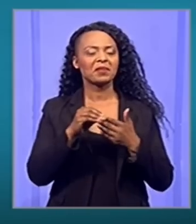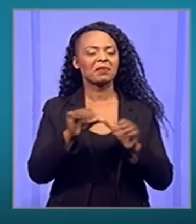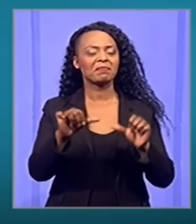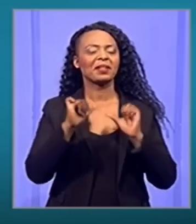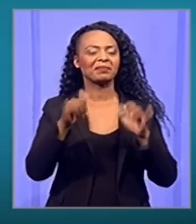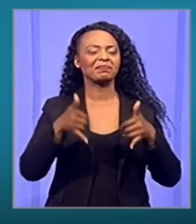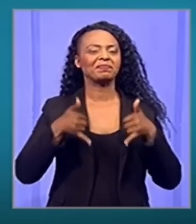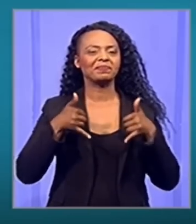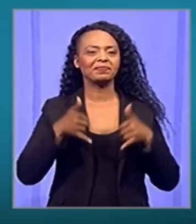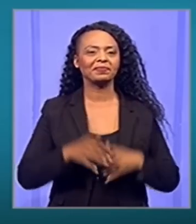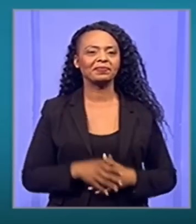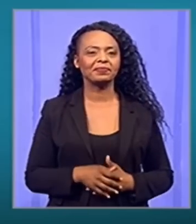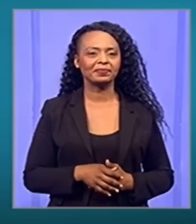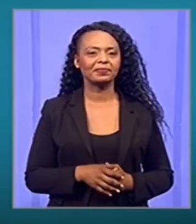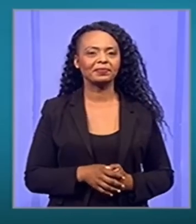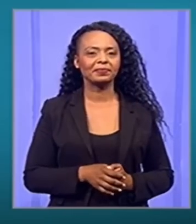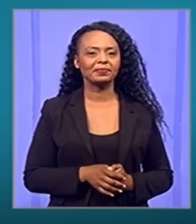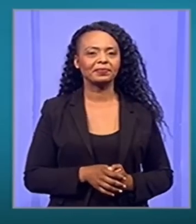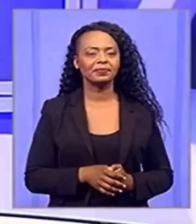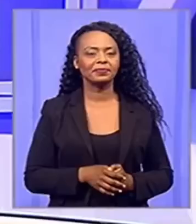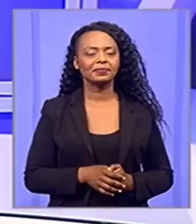sejana.